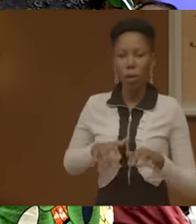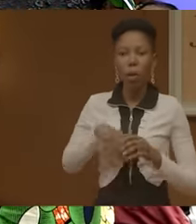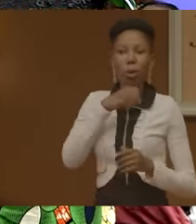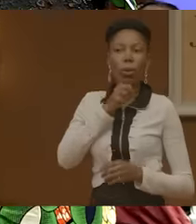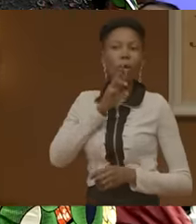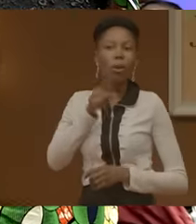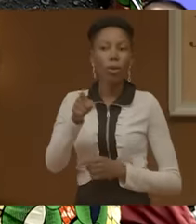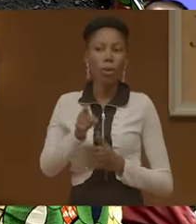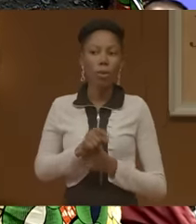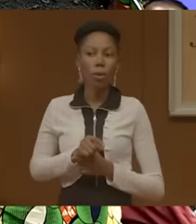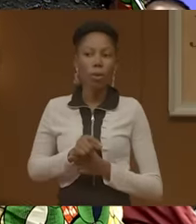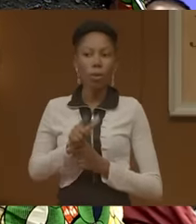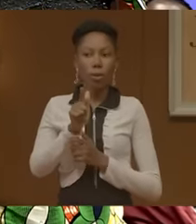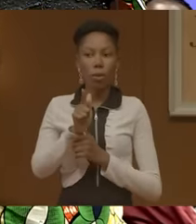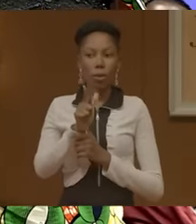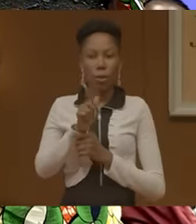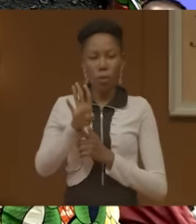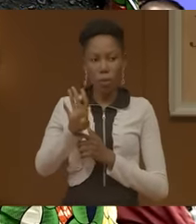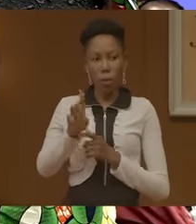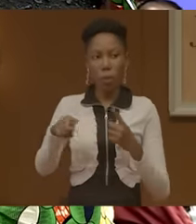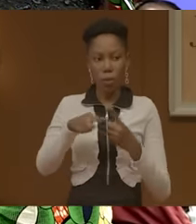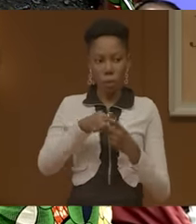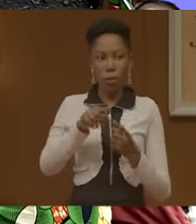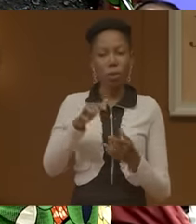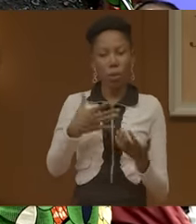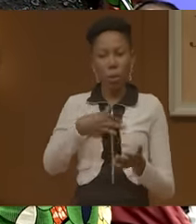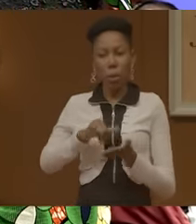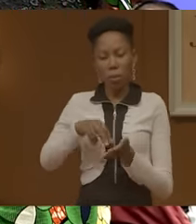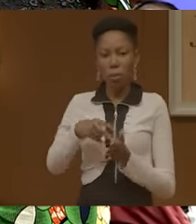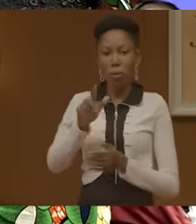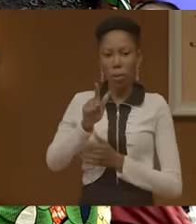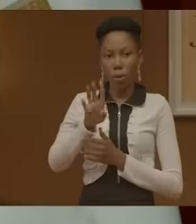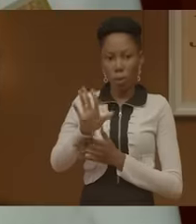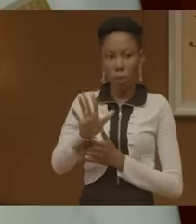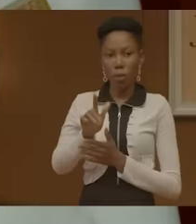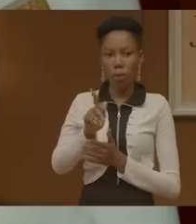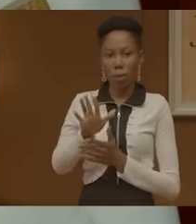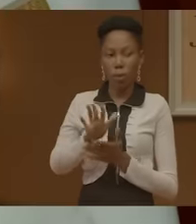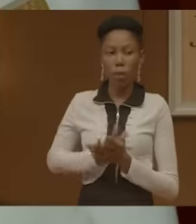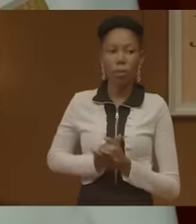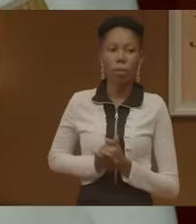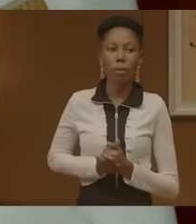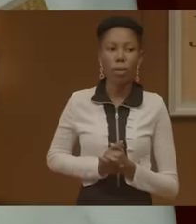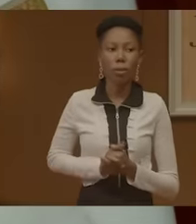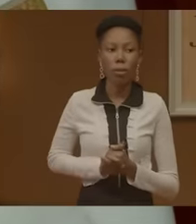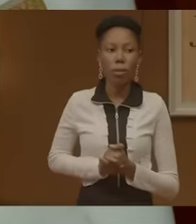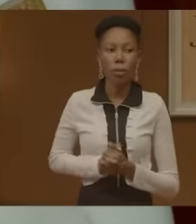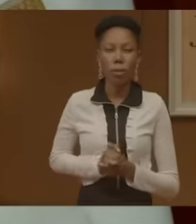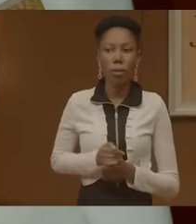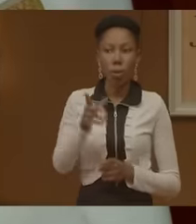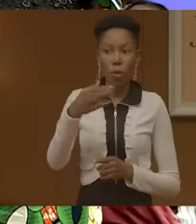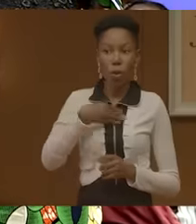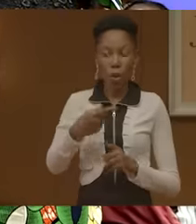are you? I'm 24 plus. So you're almost 25. You have a sore in your